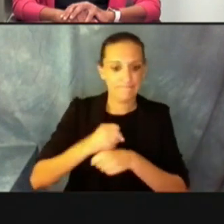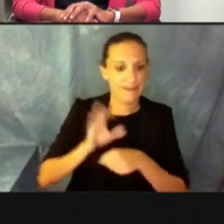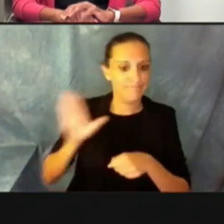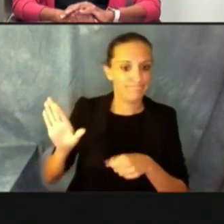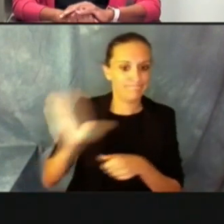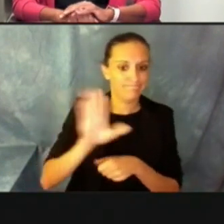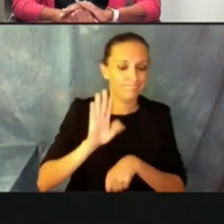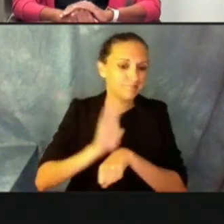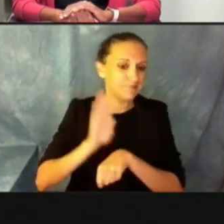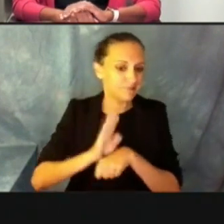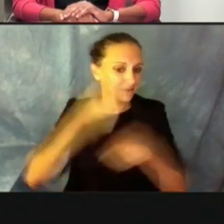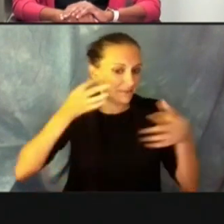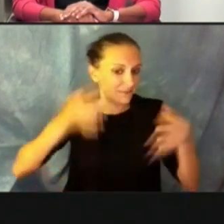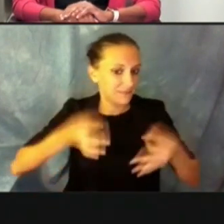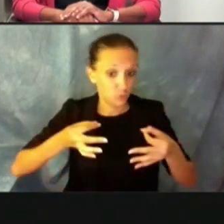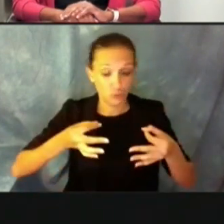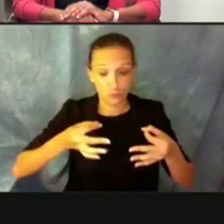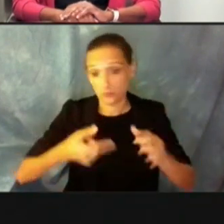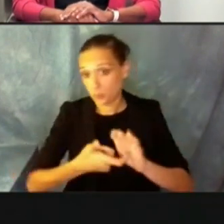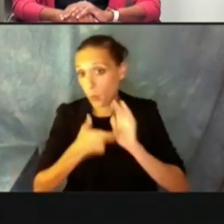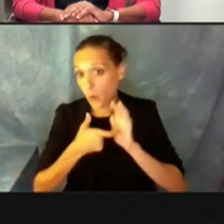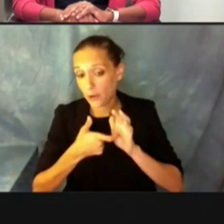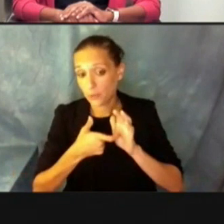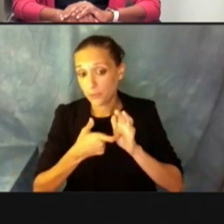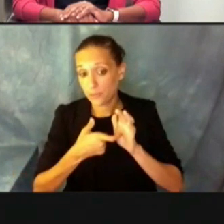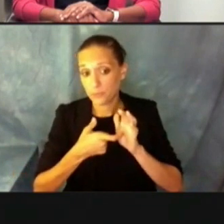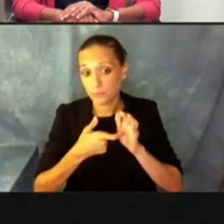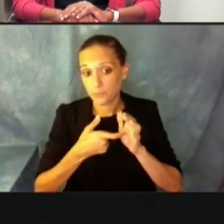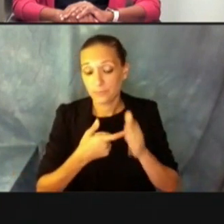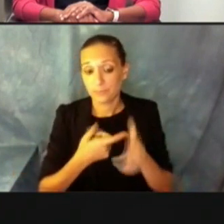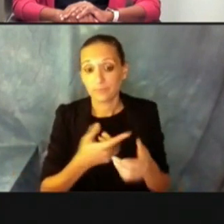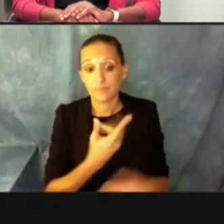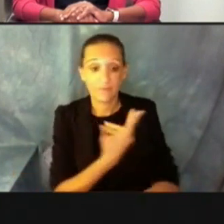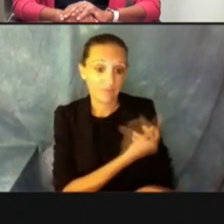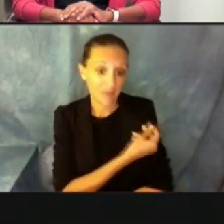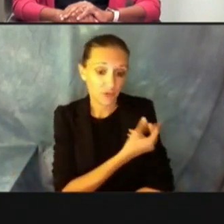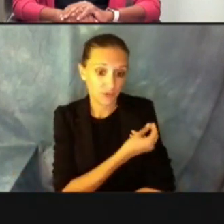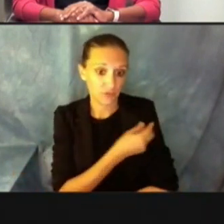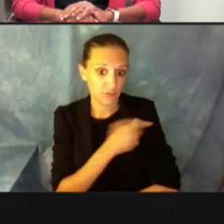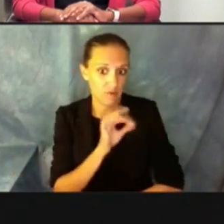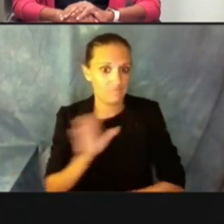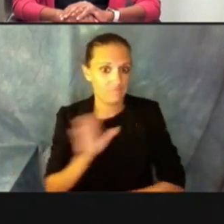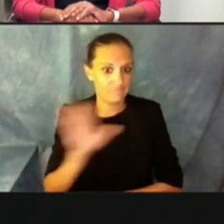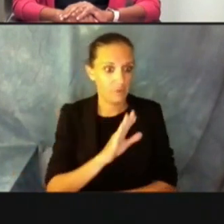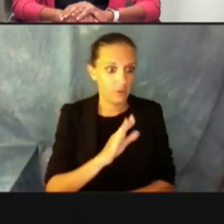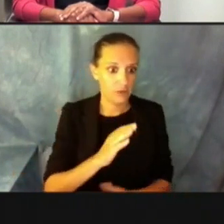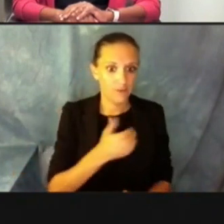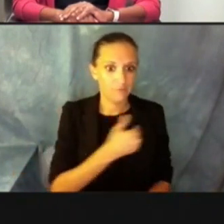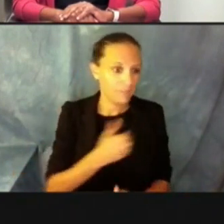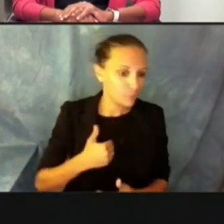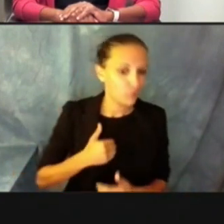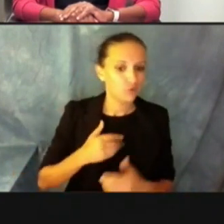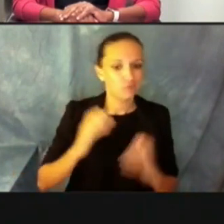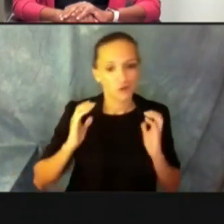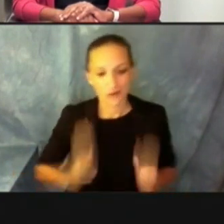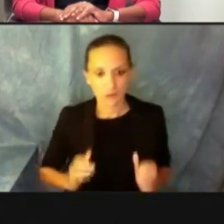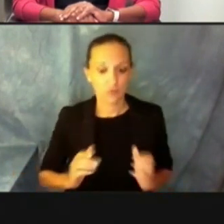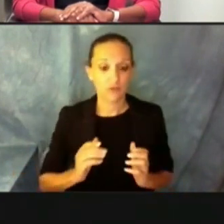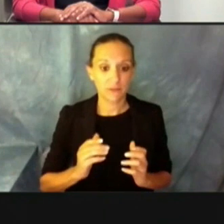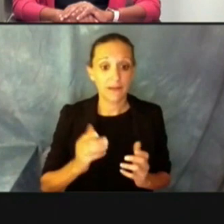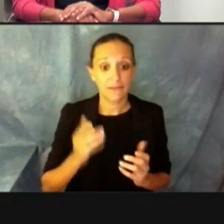or a business decision to require vaccinations of their patrons and members, and we would